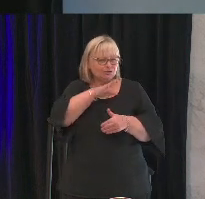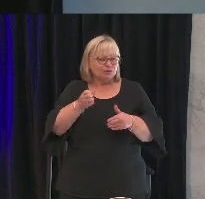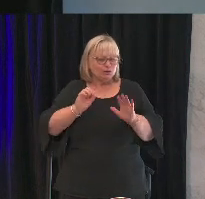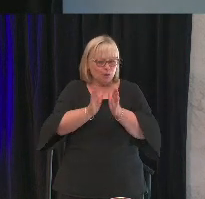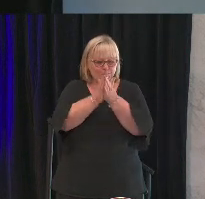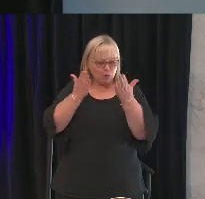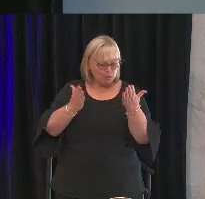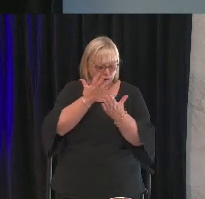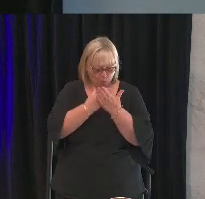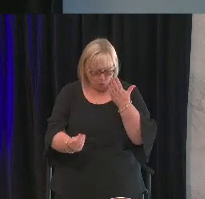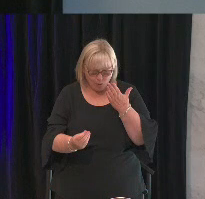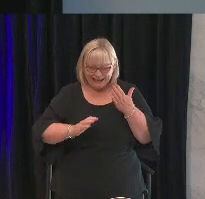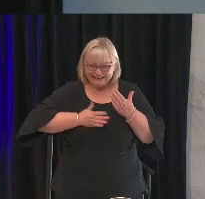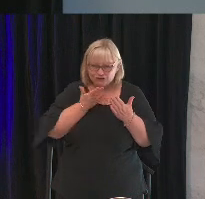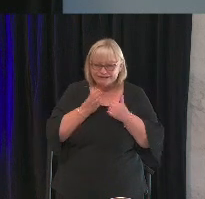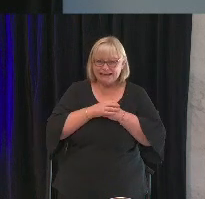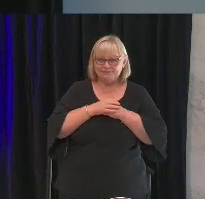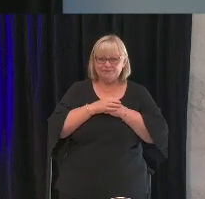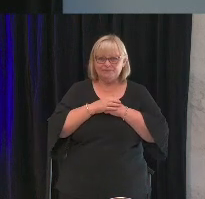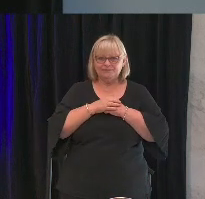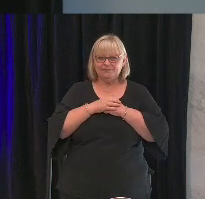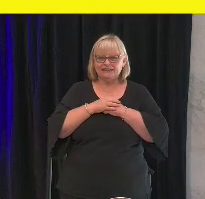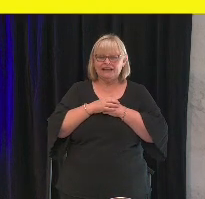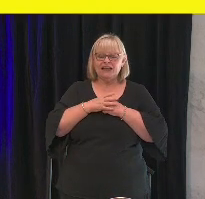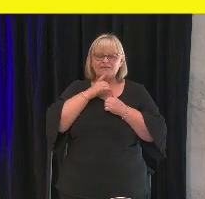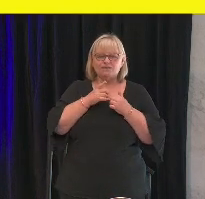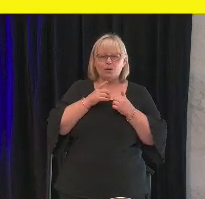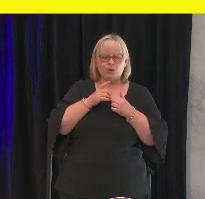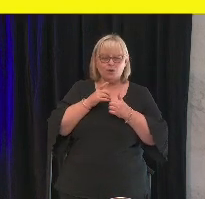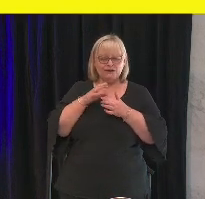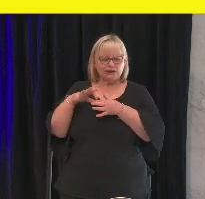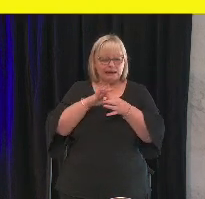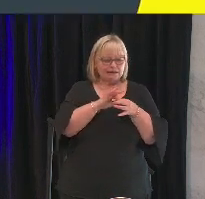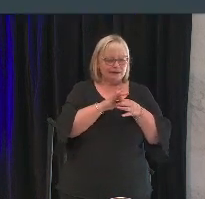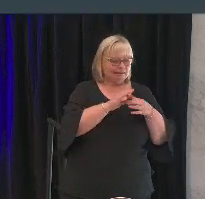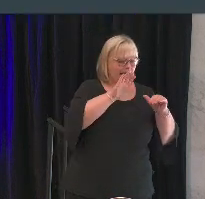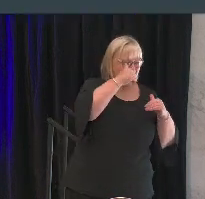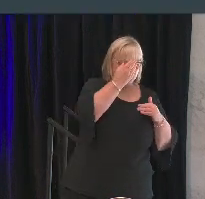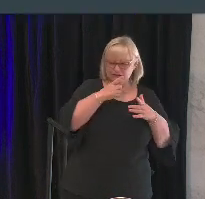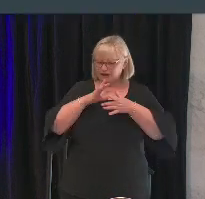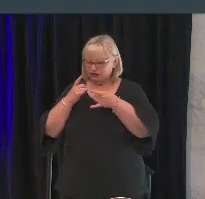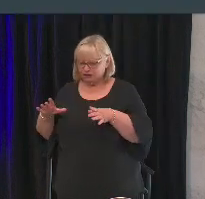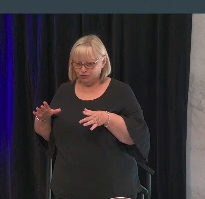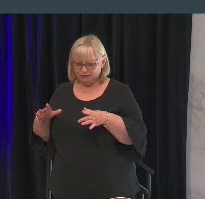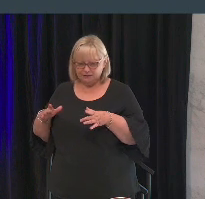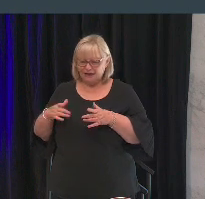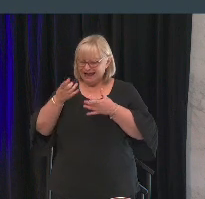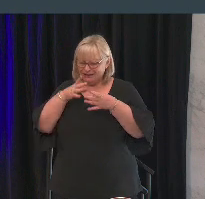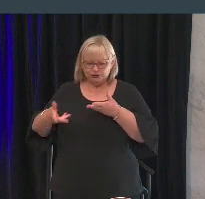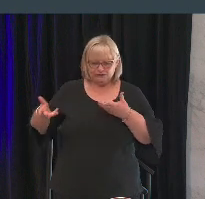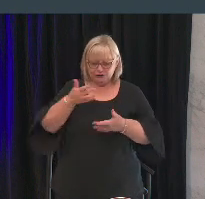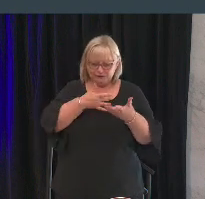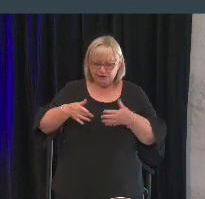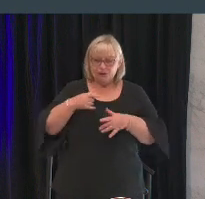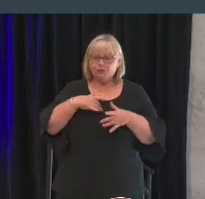of books and acting as a conduit between adults and children, and of children to each other, because these books are so